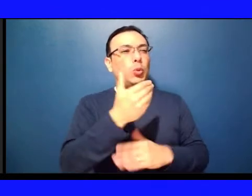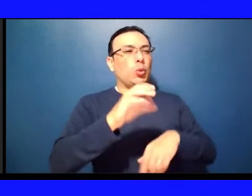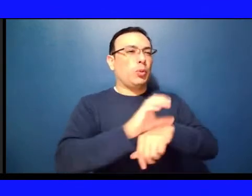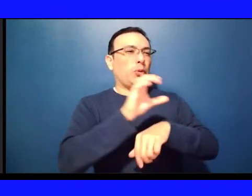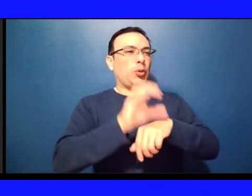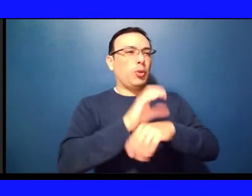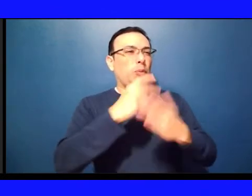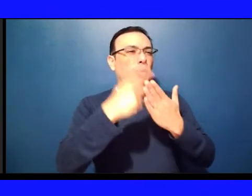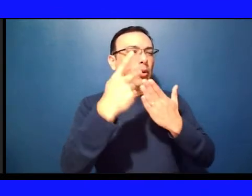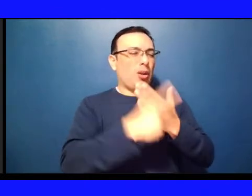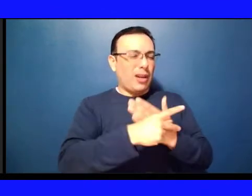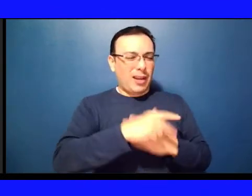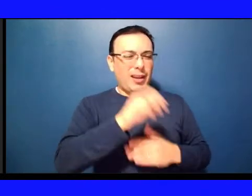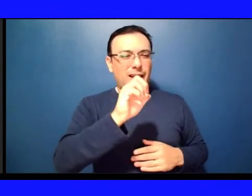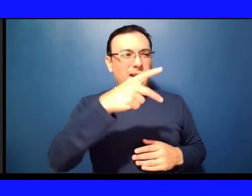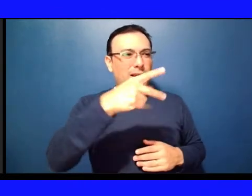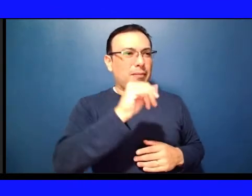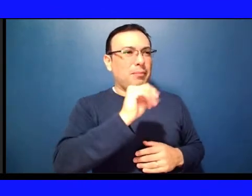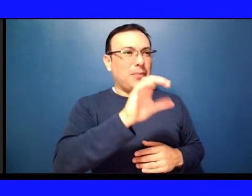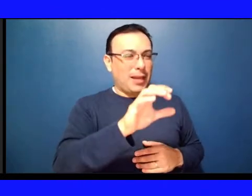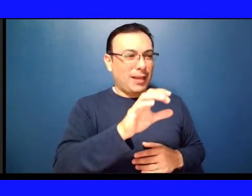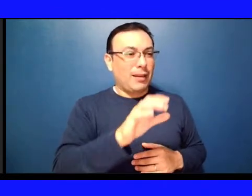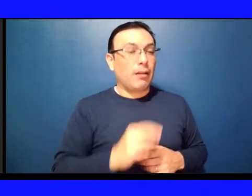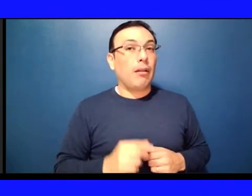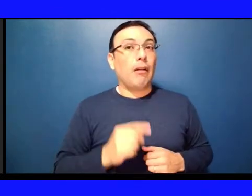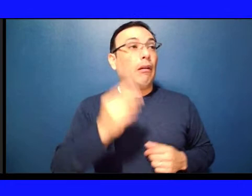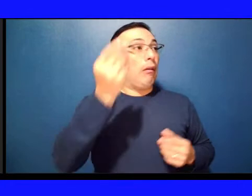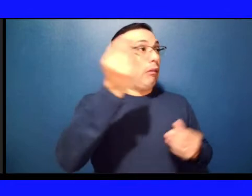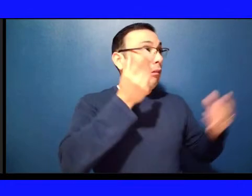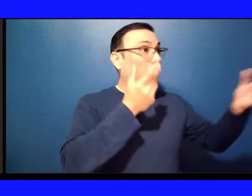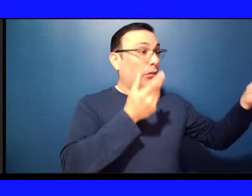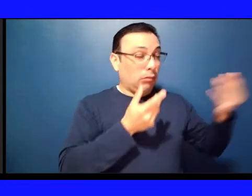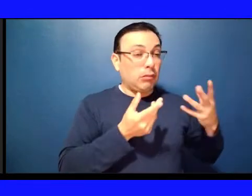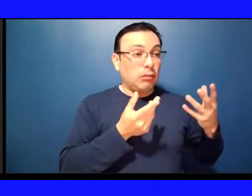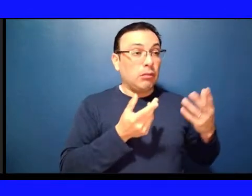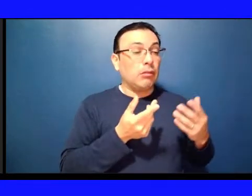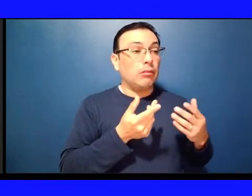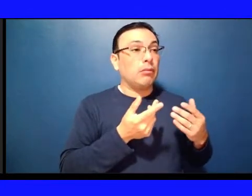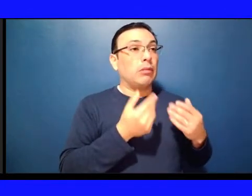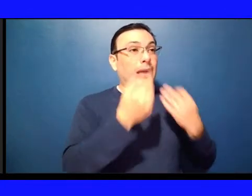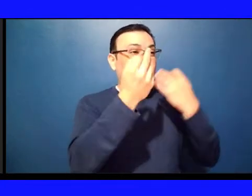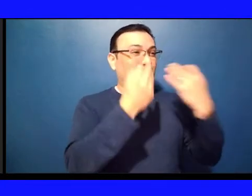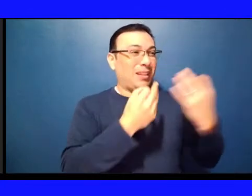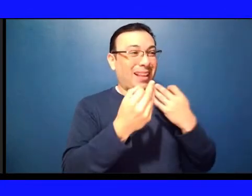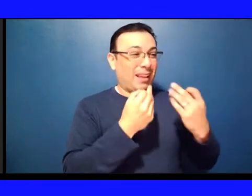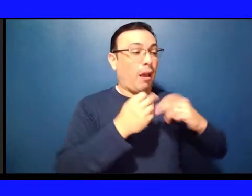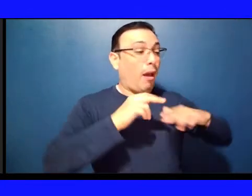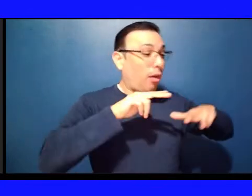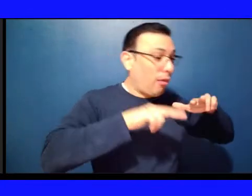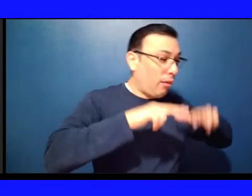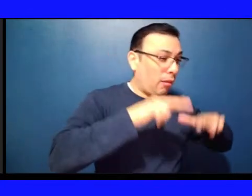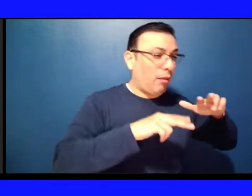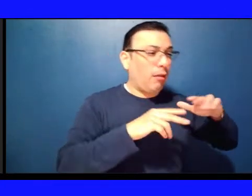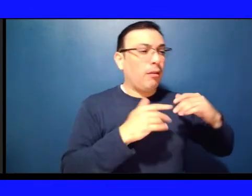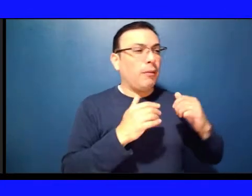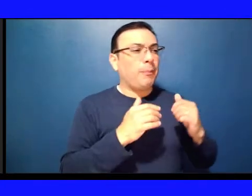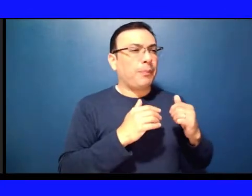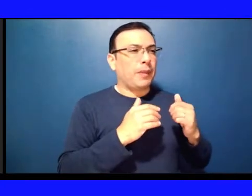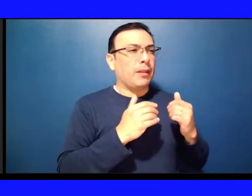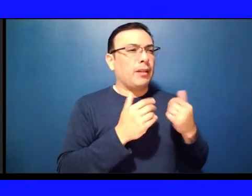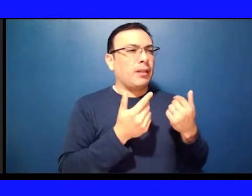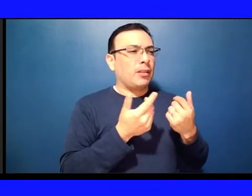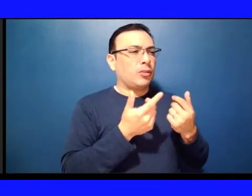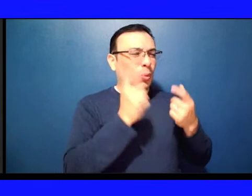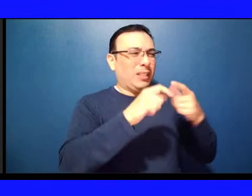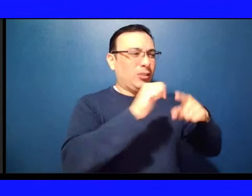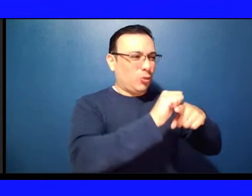no significant change here, but there are QI projects ongoing. Dr. Fatal's